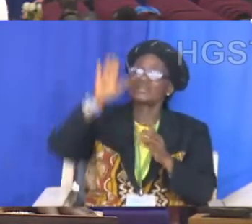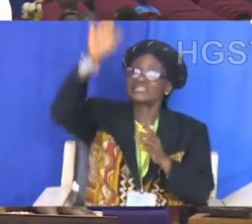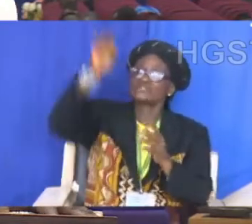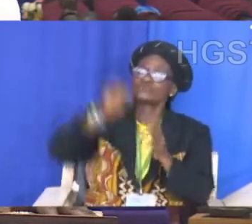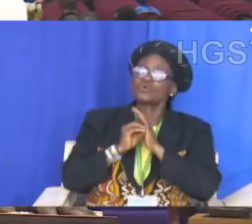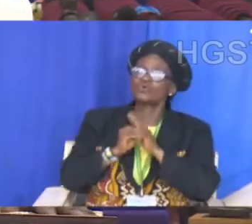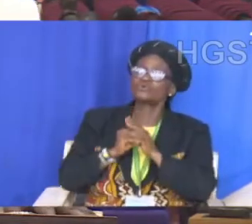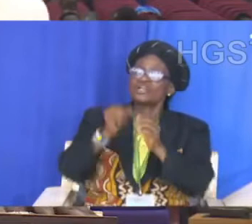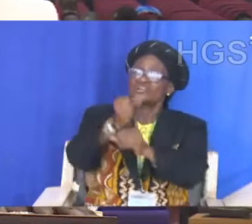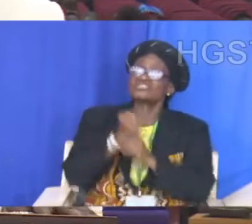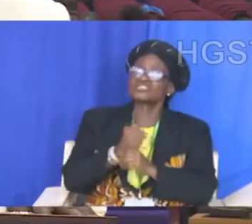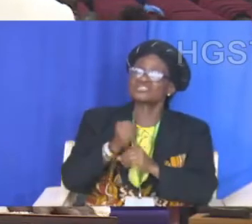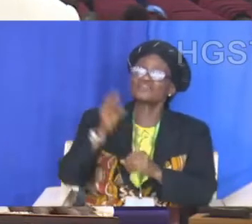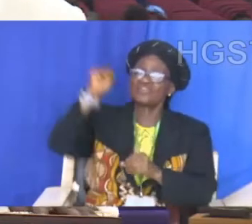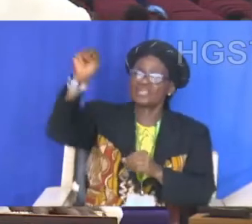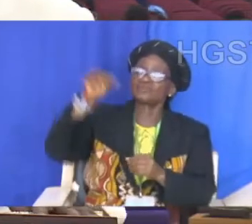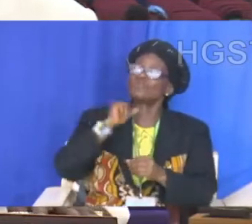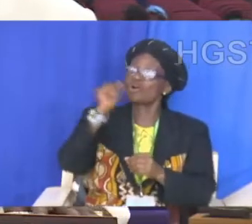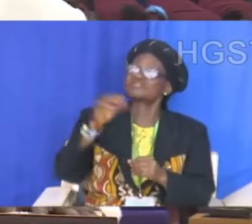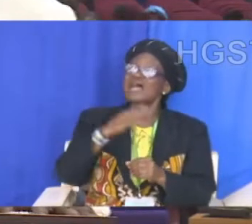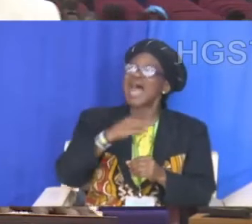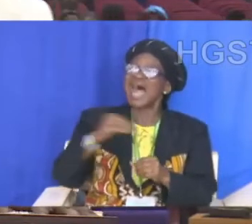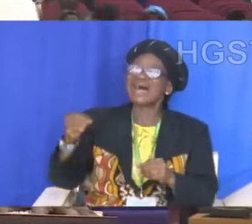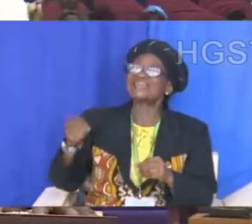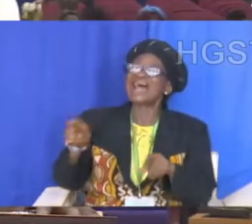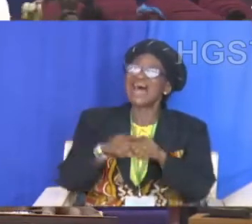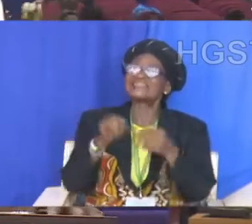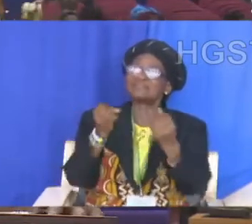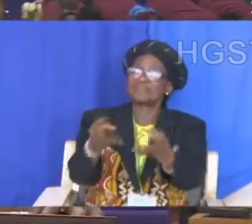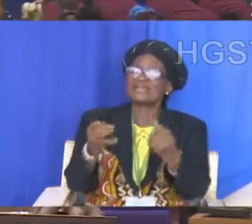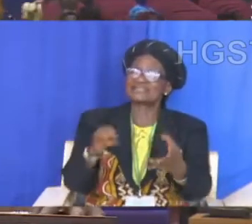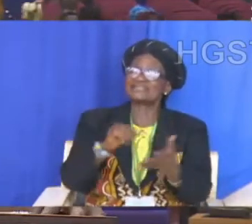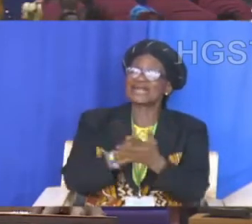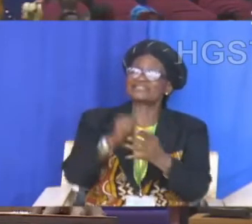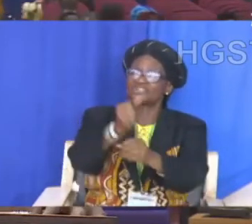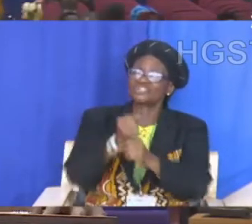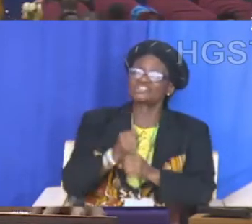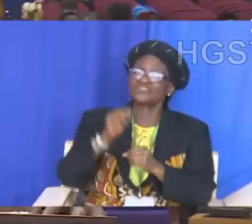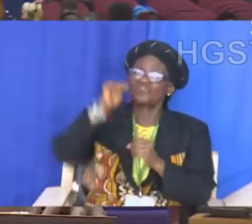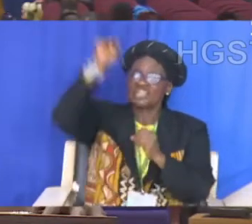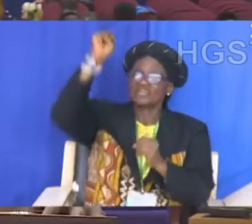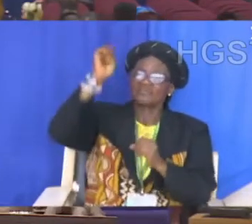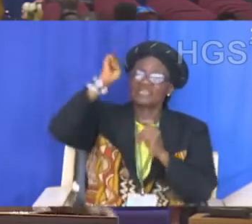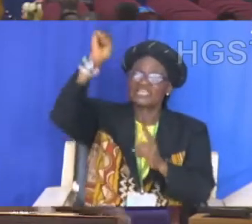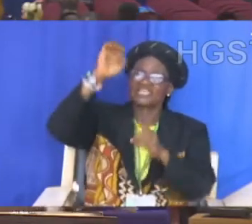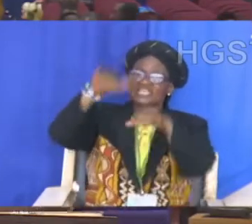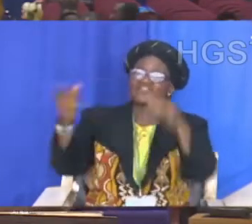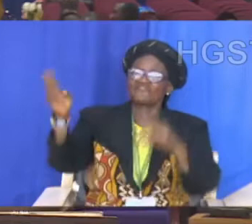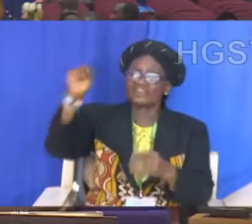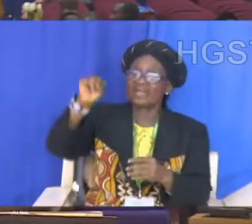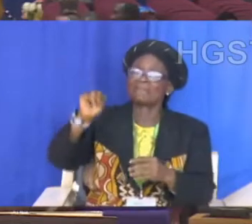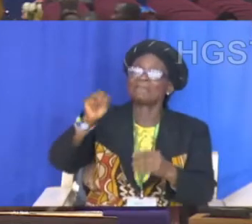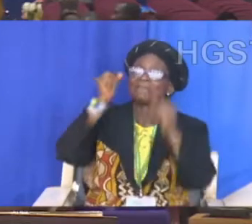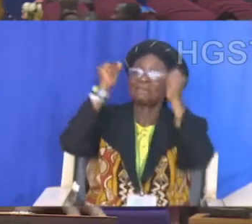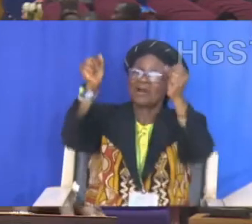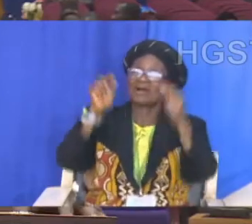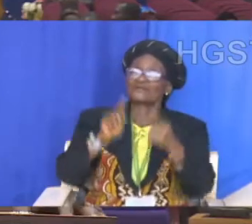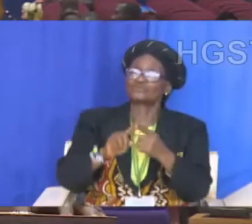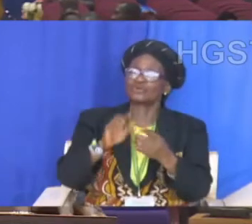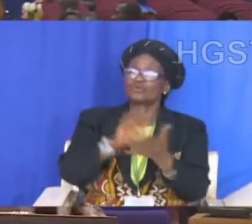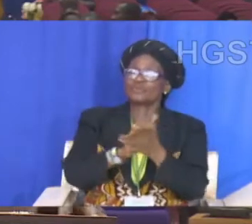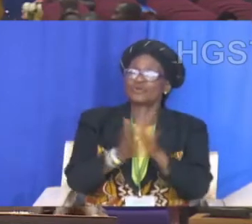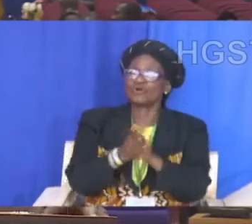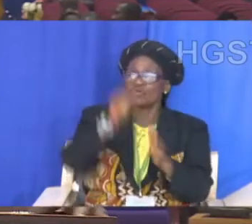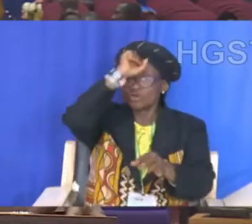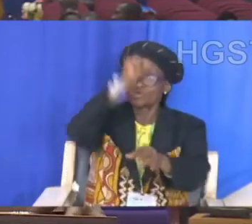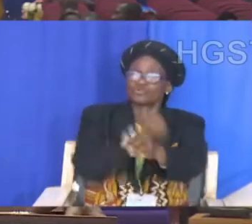him, to them gave he power to be called sons of God, or children